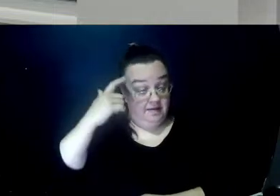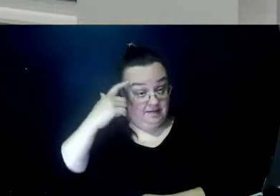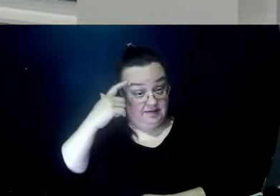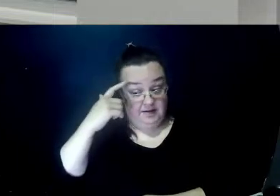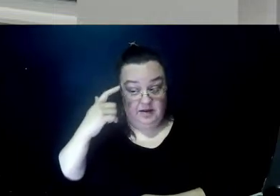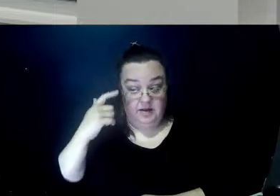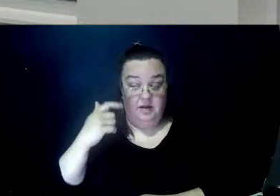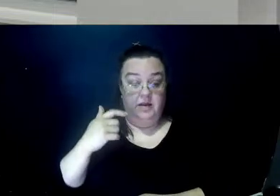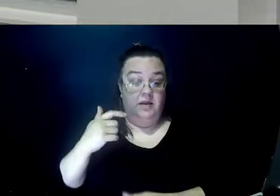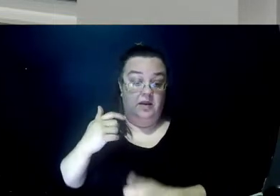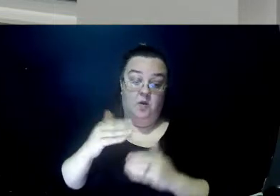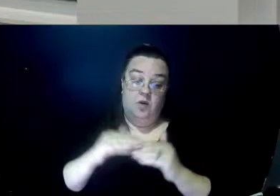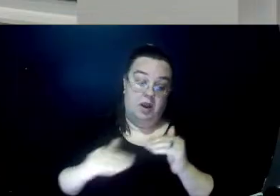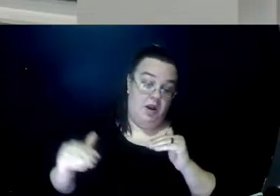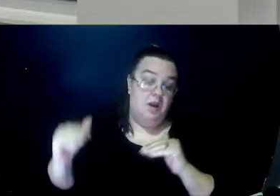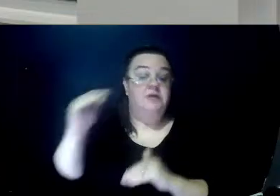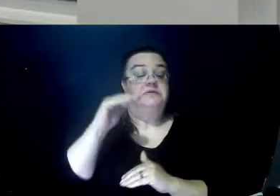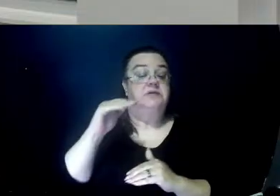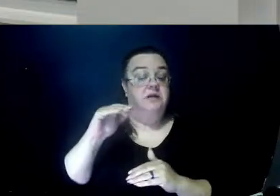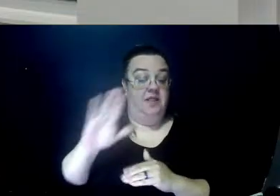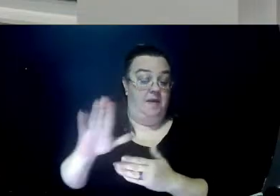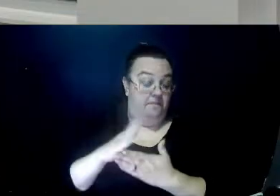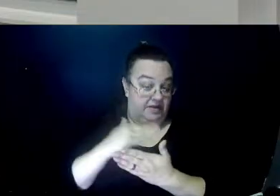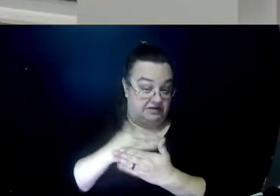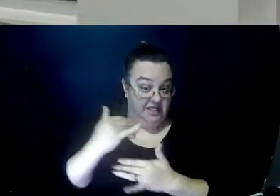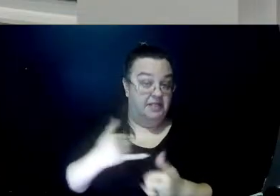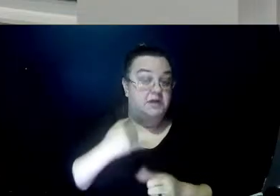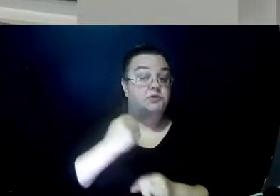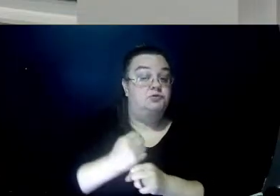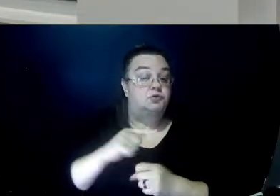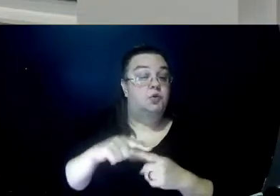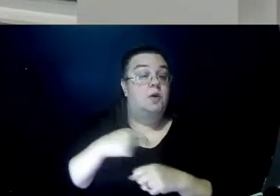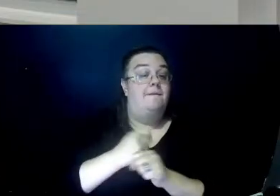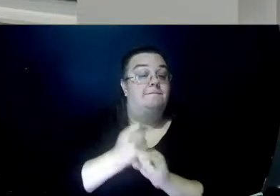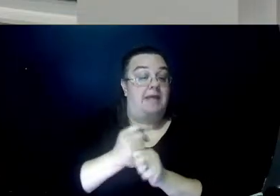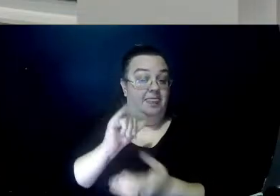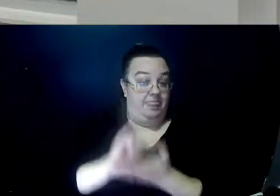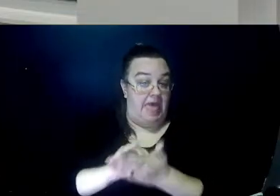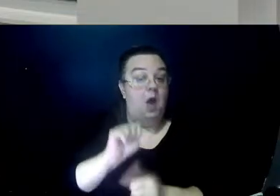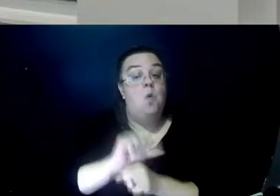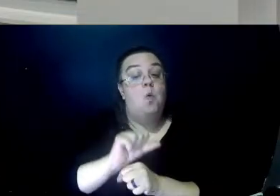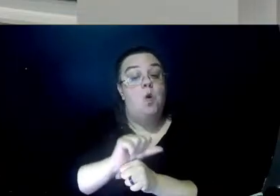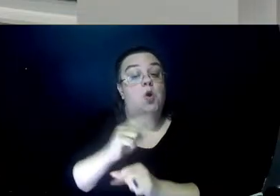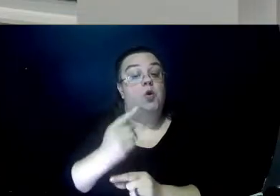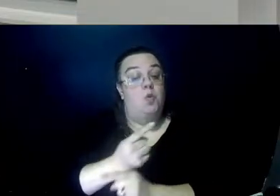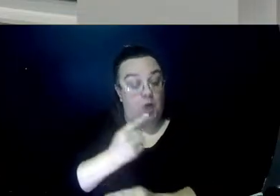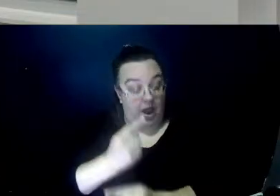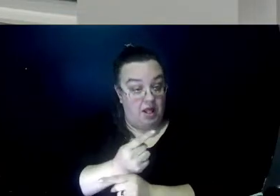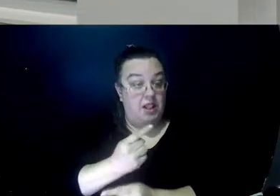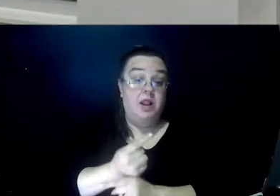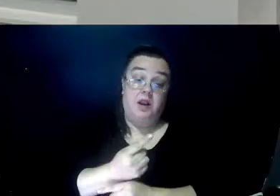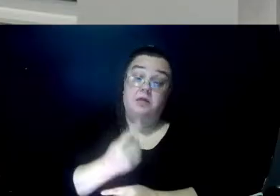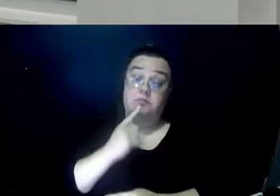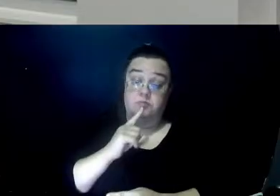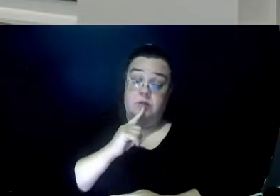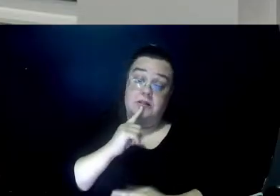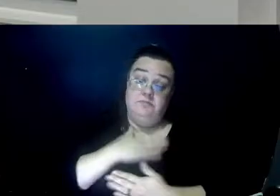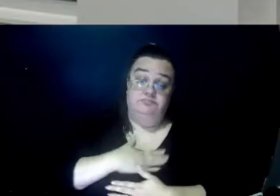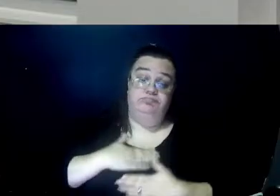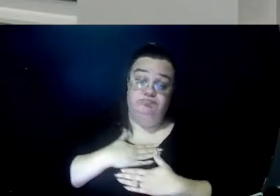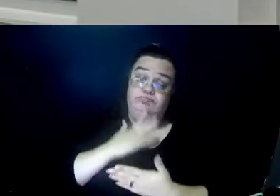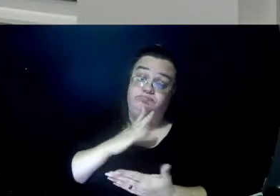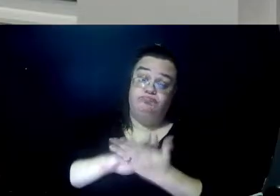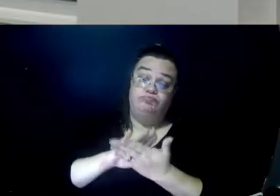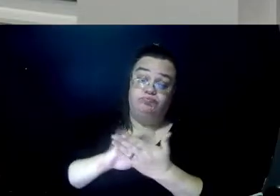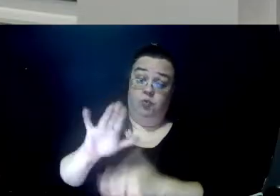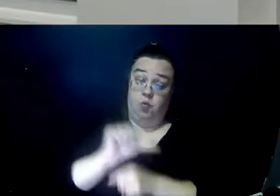far exceeded their budget this year to make that work correctly. You're to be commended for that. I